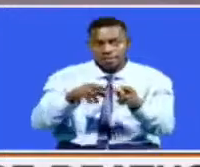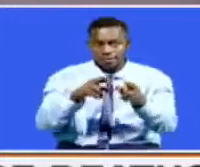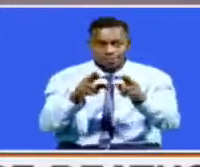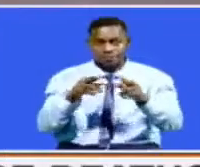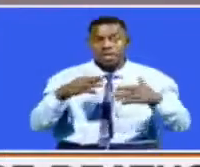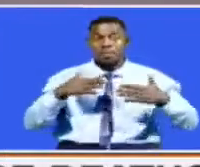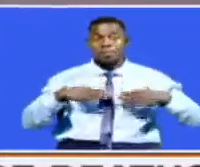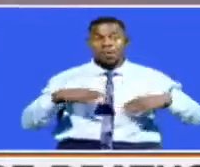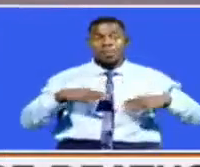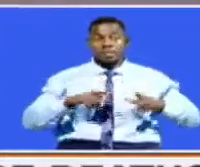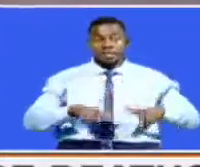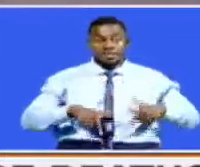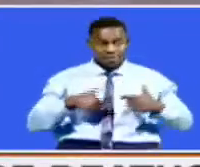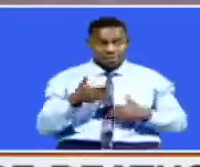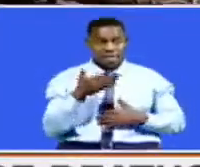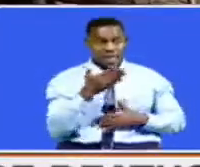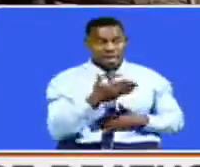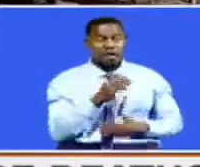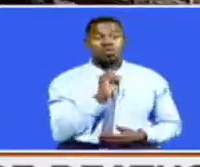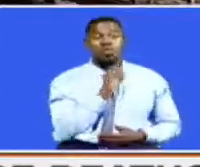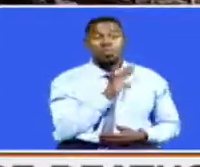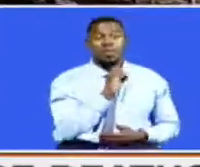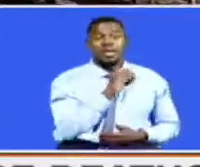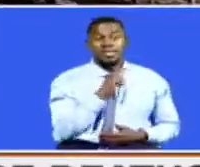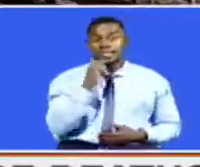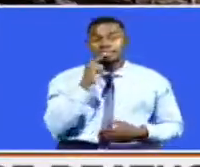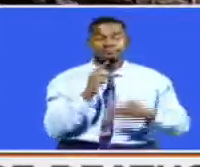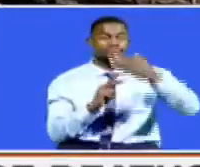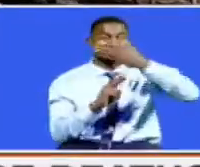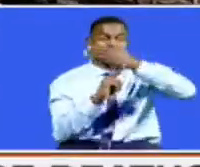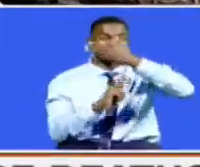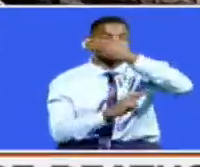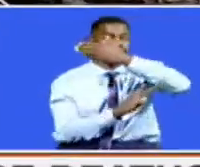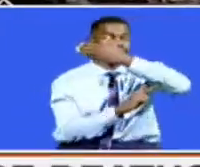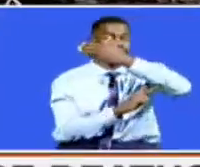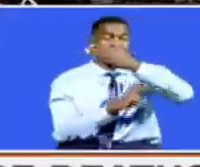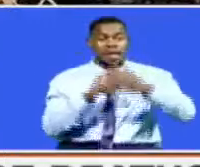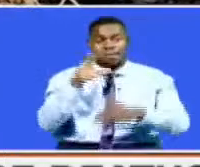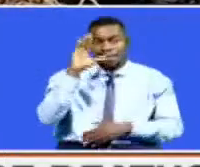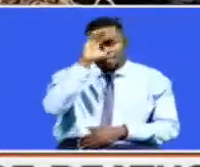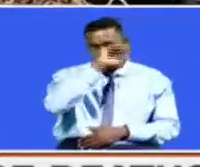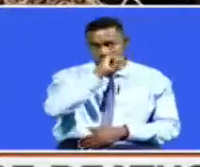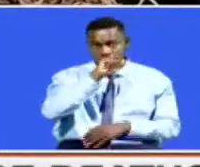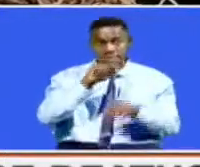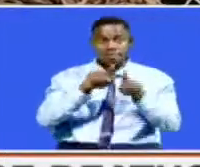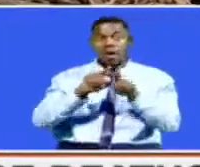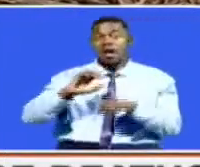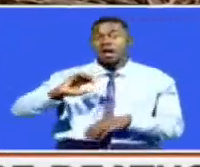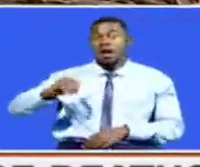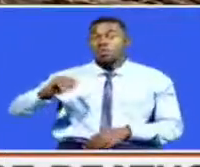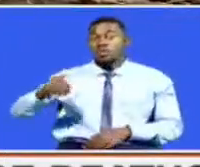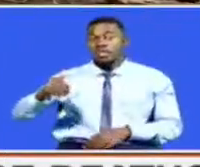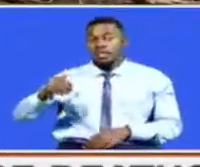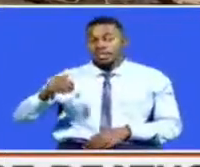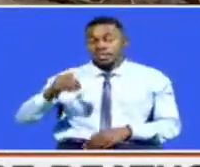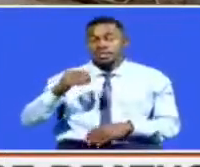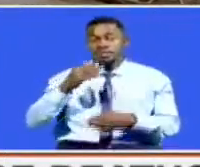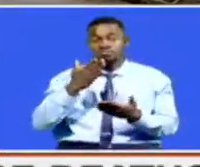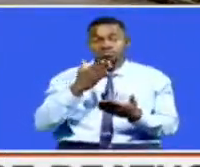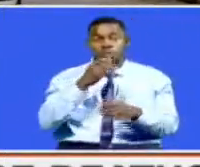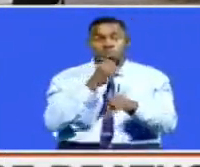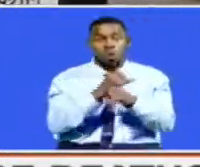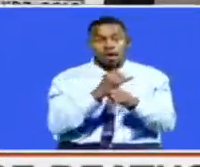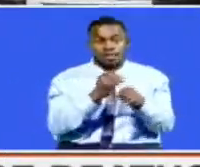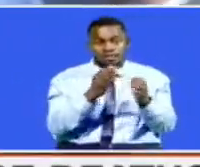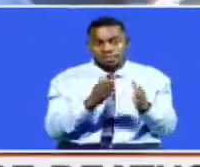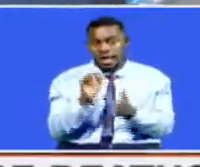Residents say the lack of a bridge in the river is not helping as county safety officials urge residents to avoid crossing the river when the